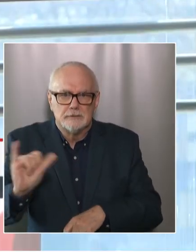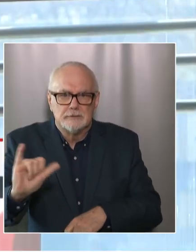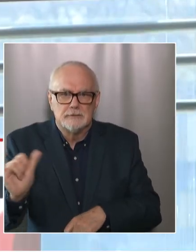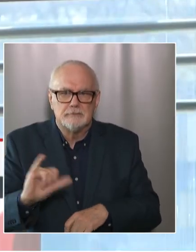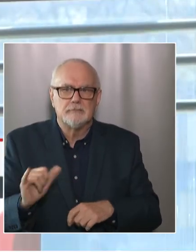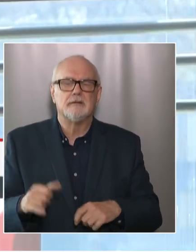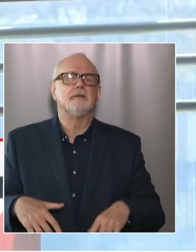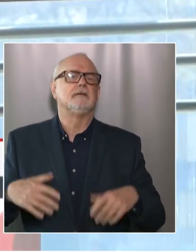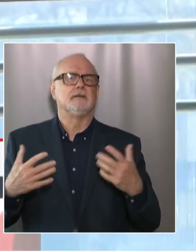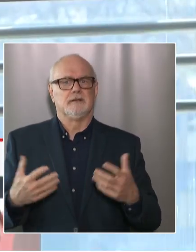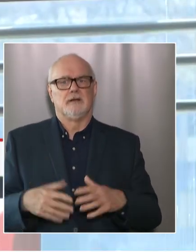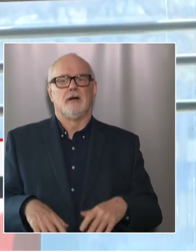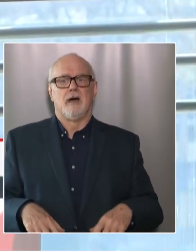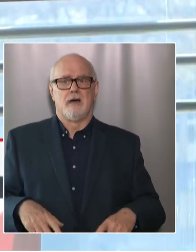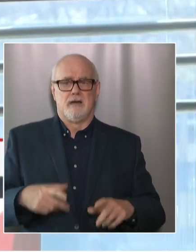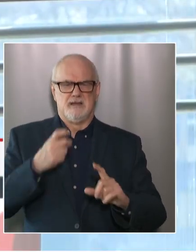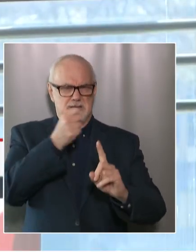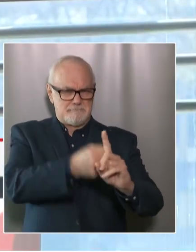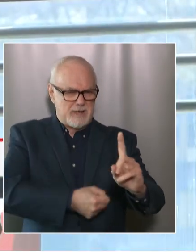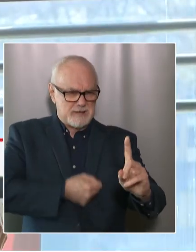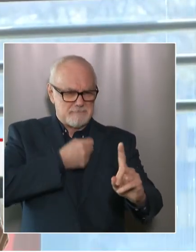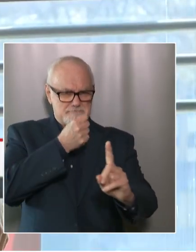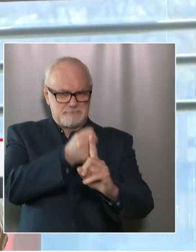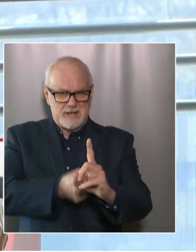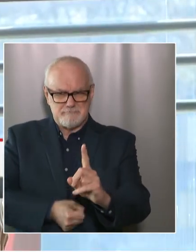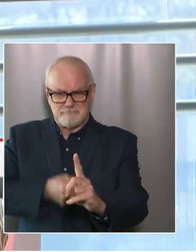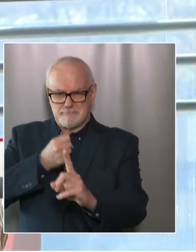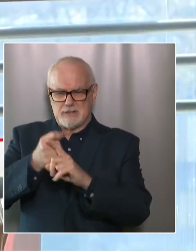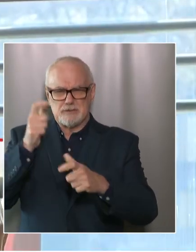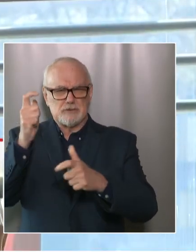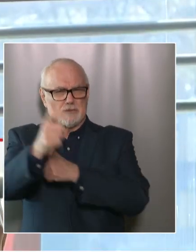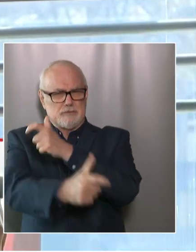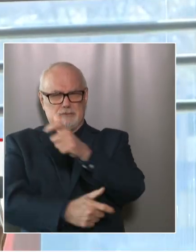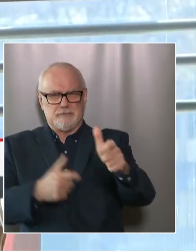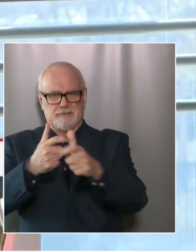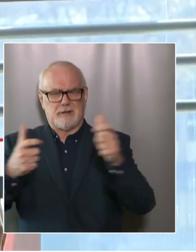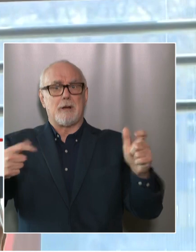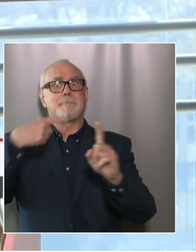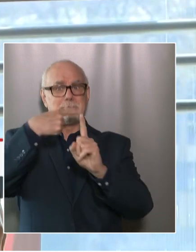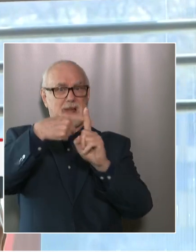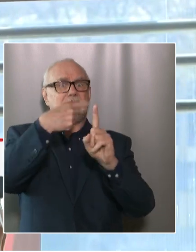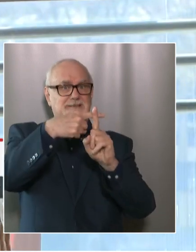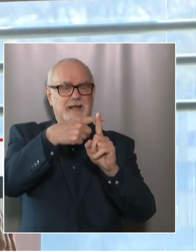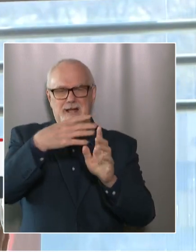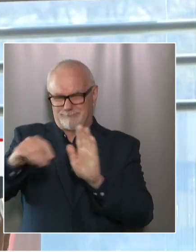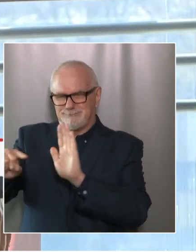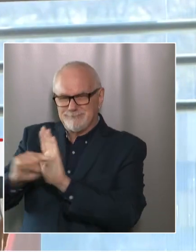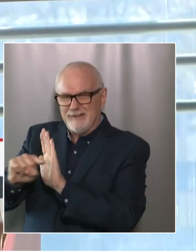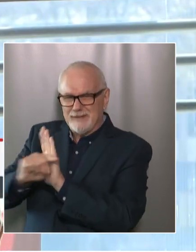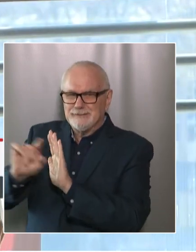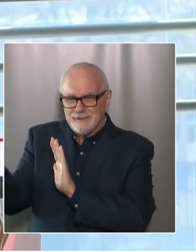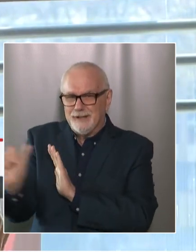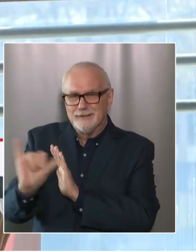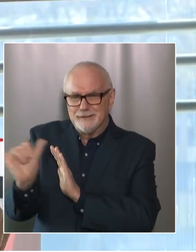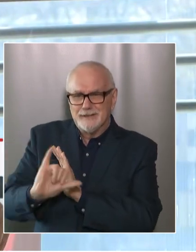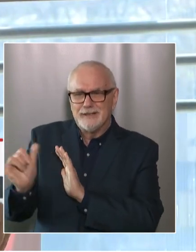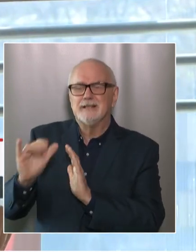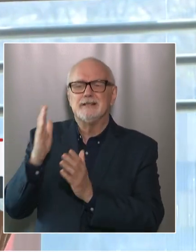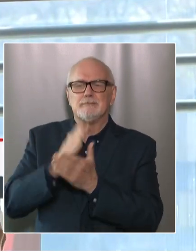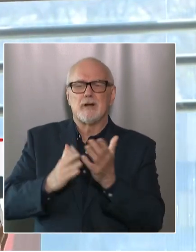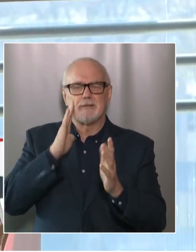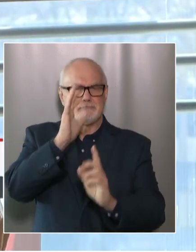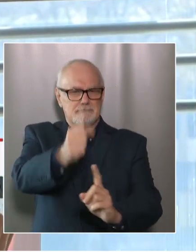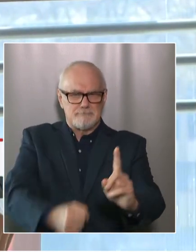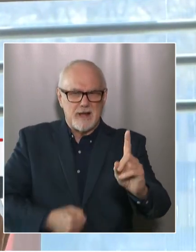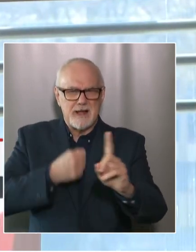and some of that's good, but some of that is going to really change the way we have to make sure people are employed and